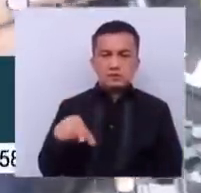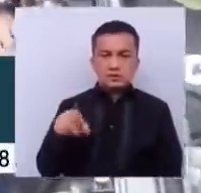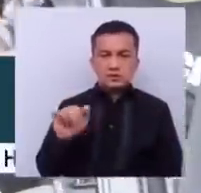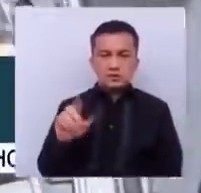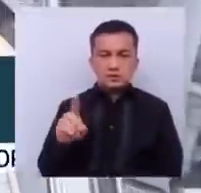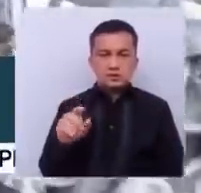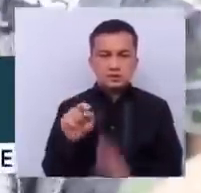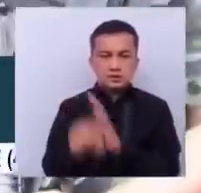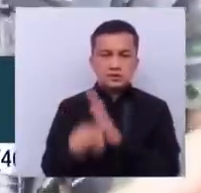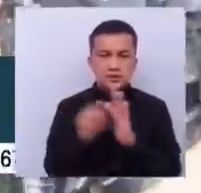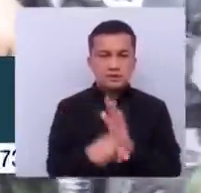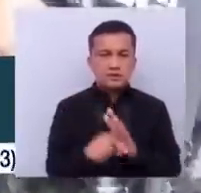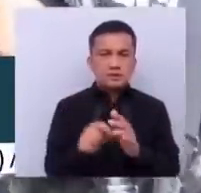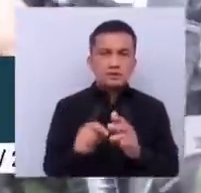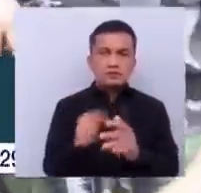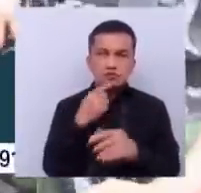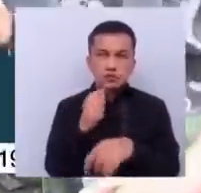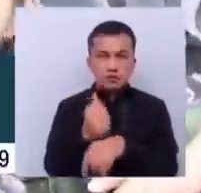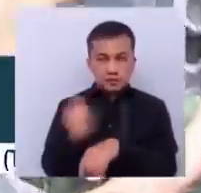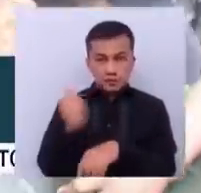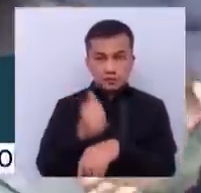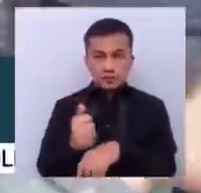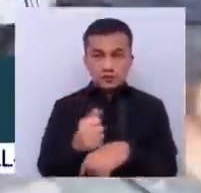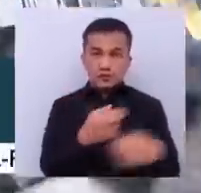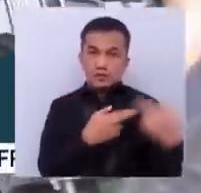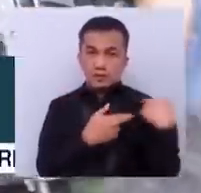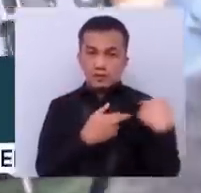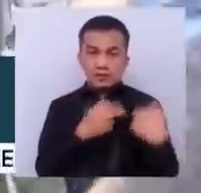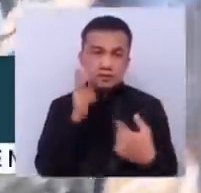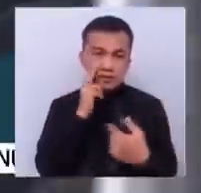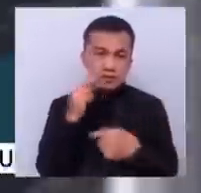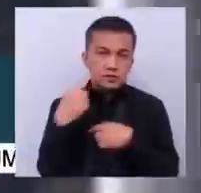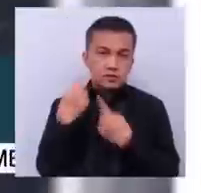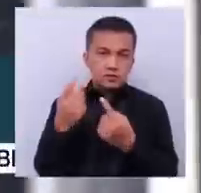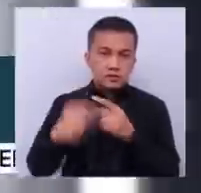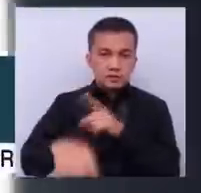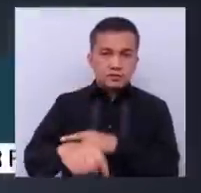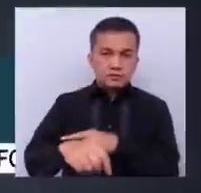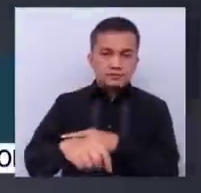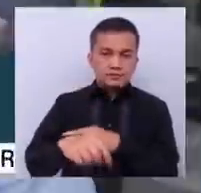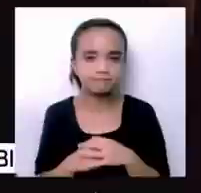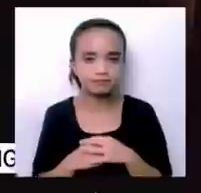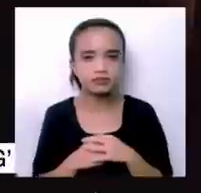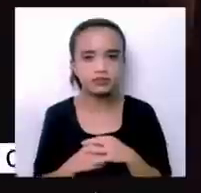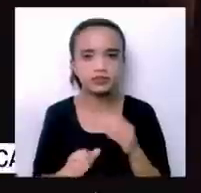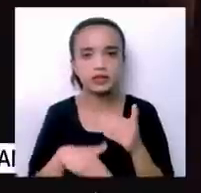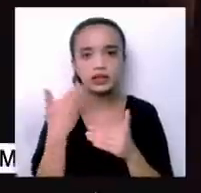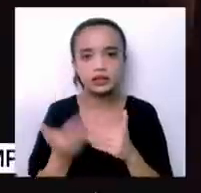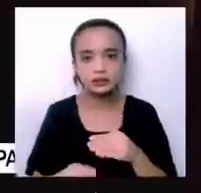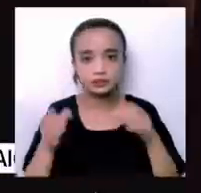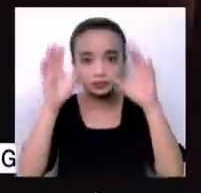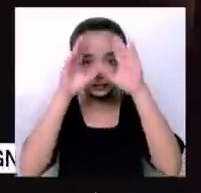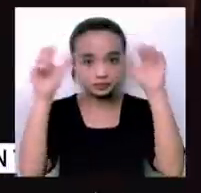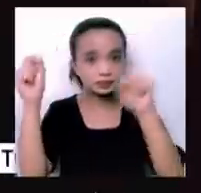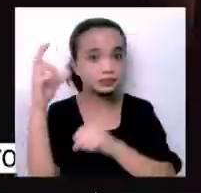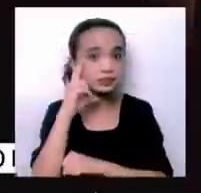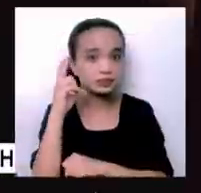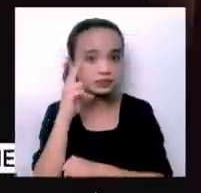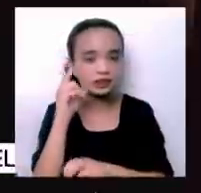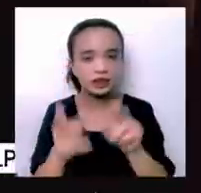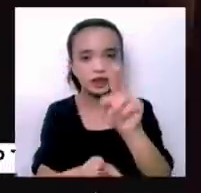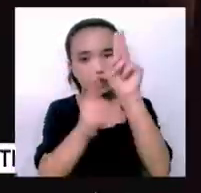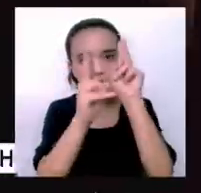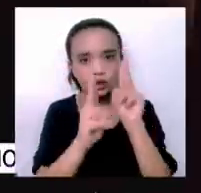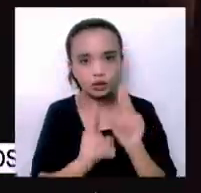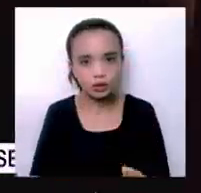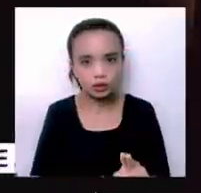squad killings allegedly orchestrated by Duterte during his time as Davao City Mayor. President Rodrigo Duterte gives honor to the